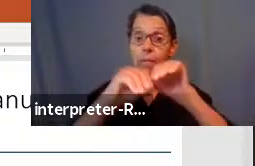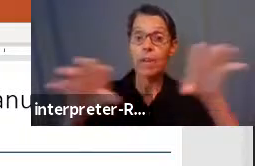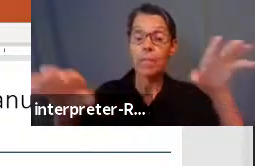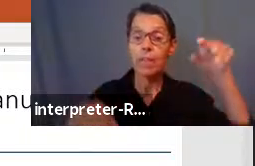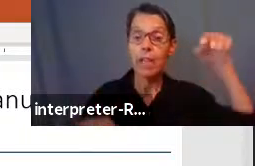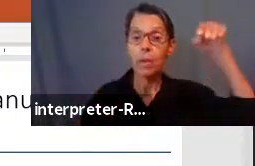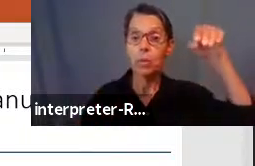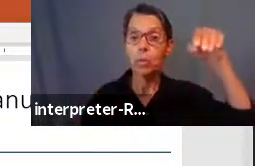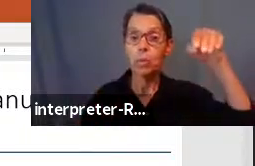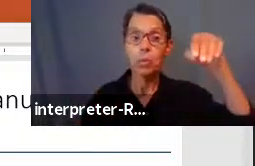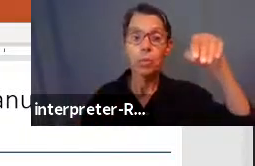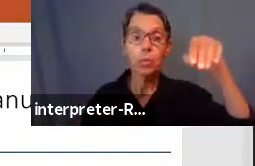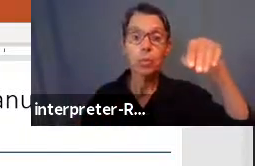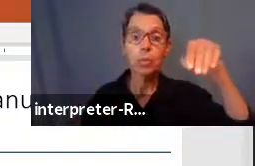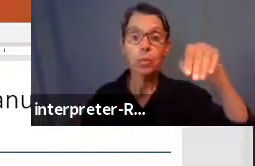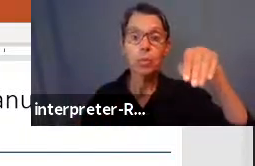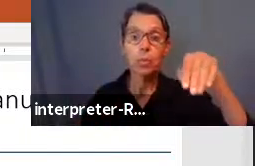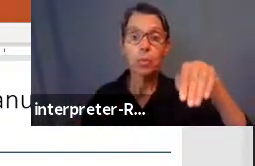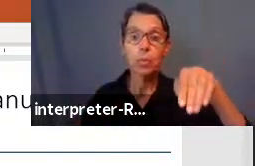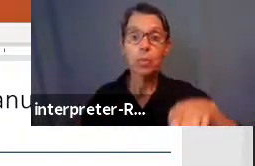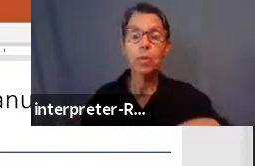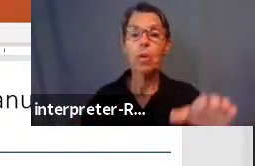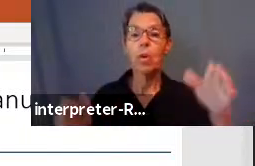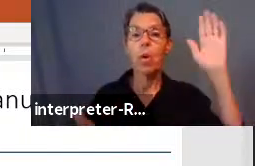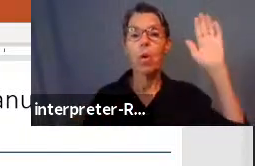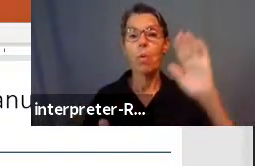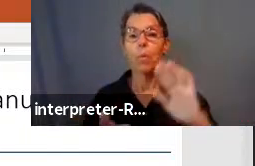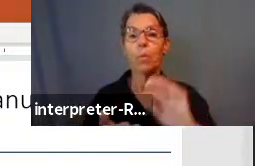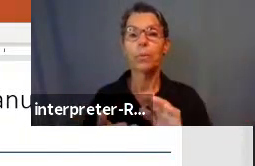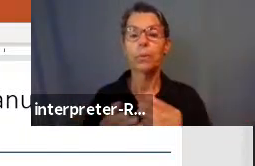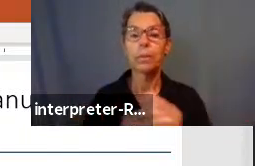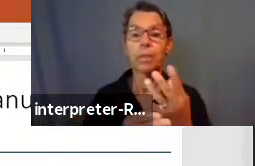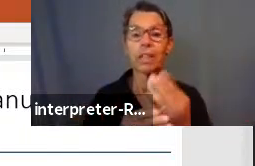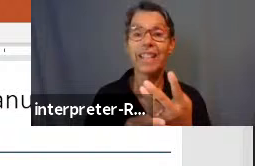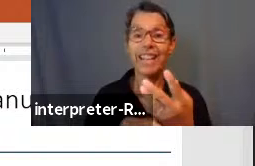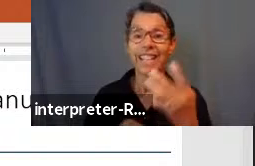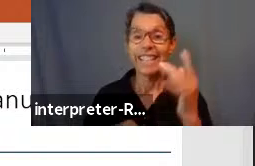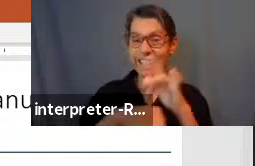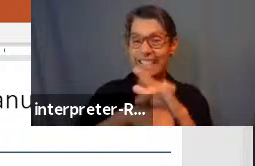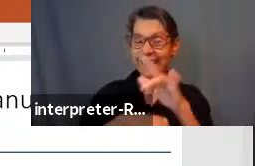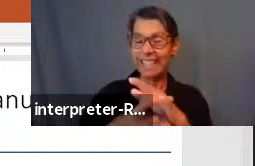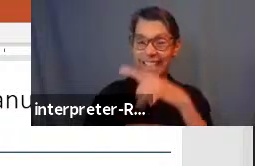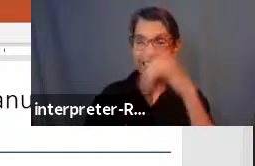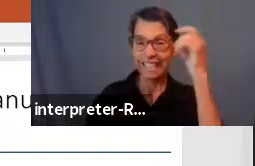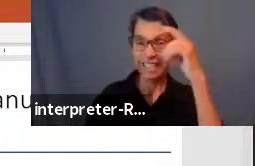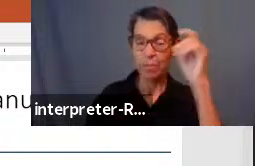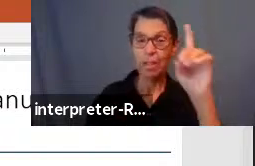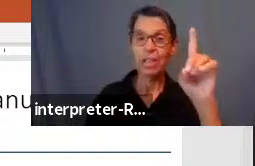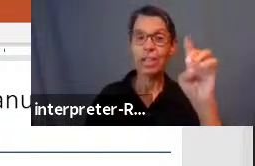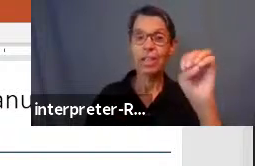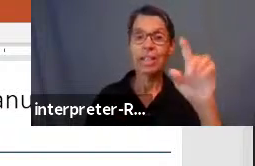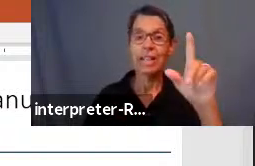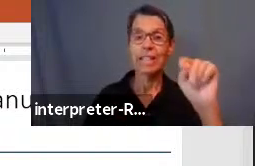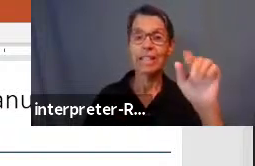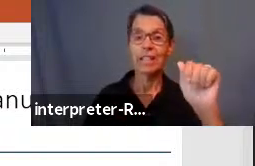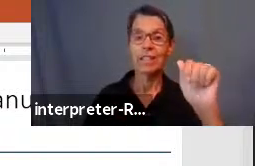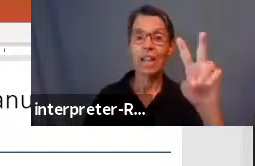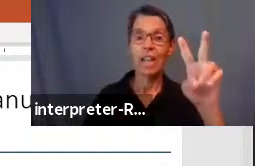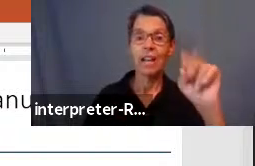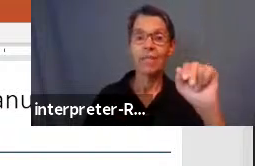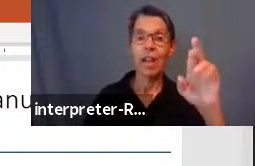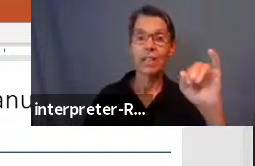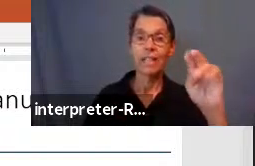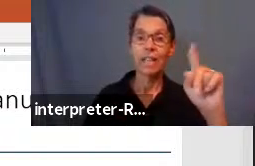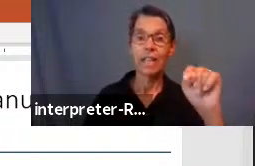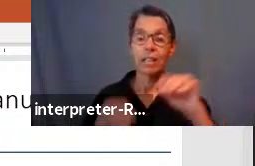dropped and reached a low in the spring. Then in early summer, we had the appearance of the Delta variant. So what starts to